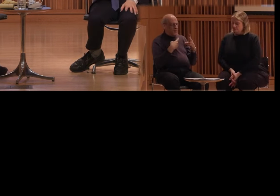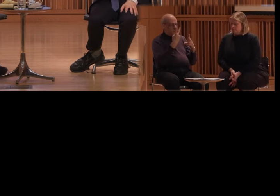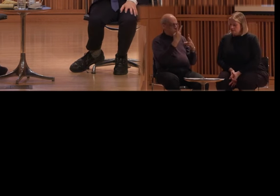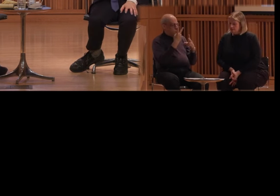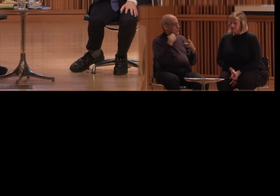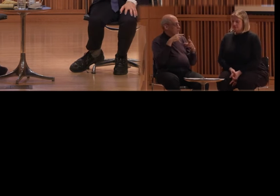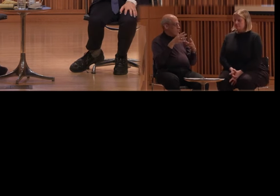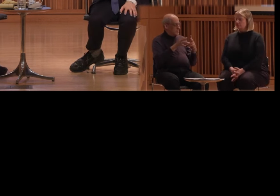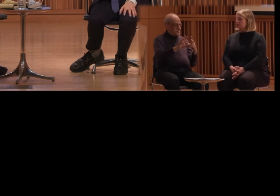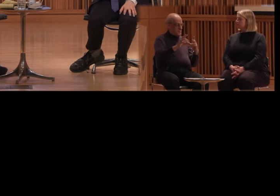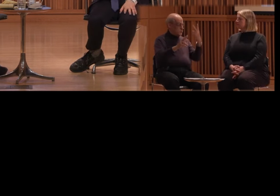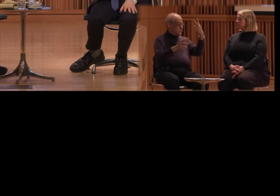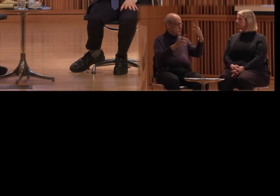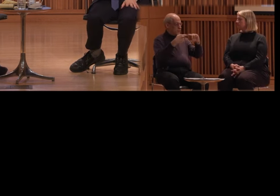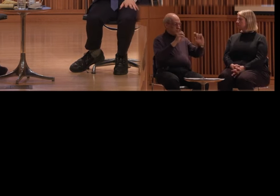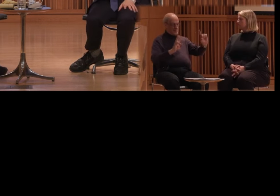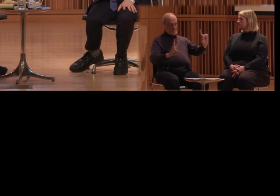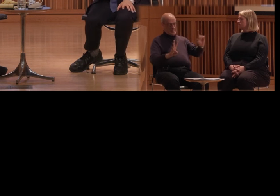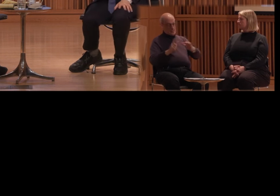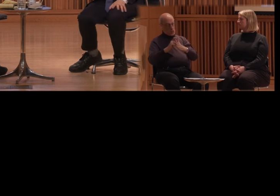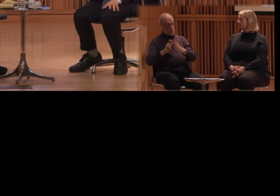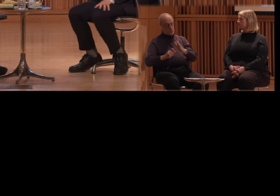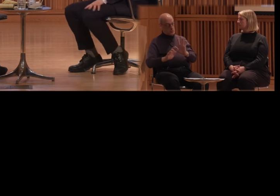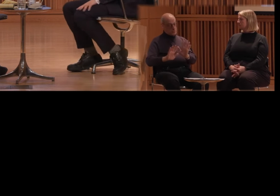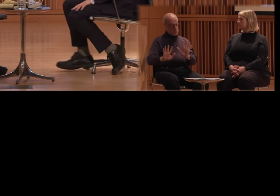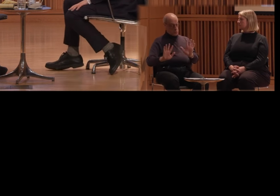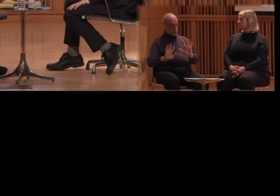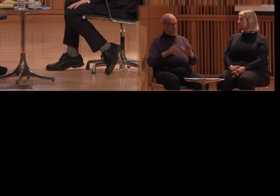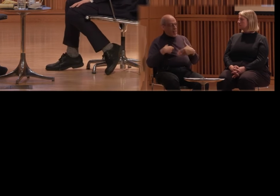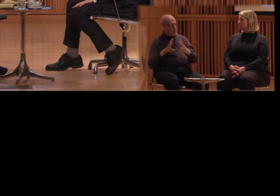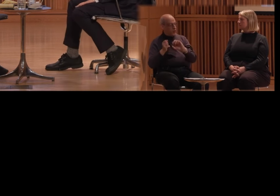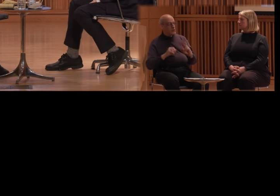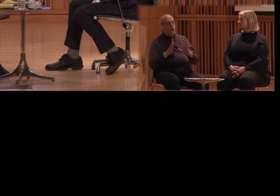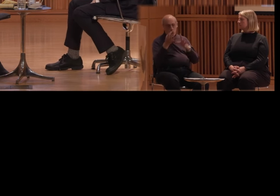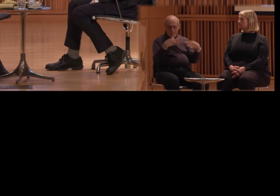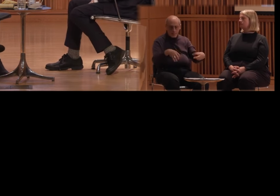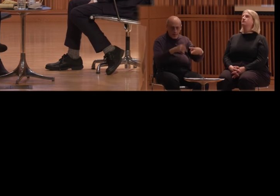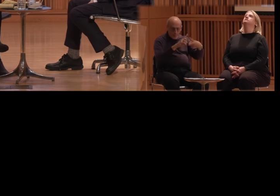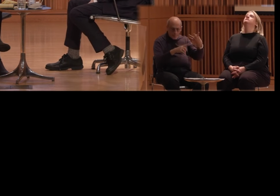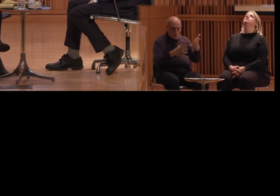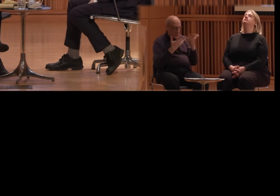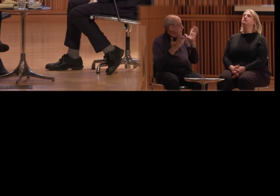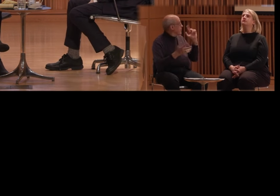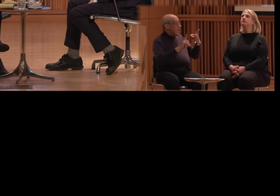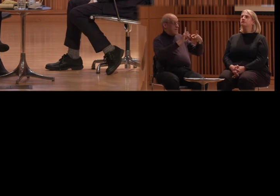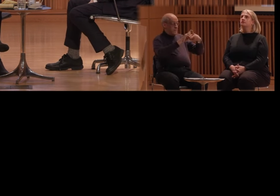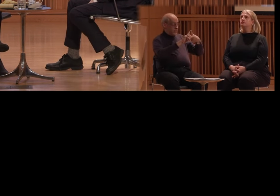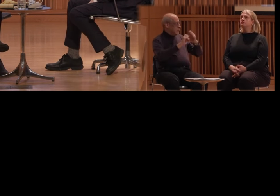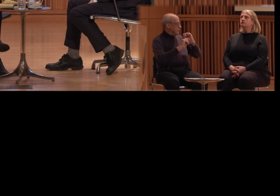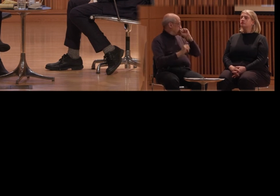half dozen such articles, I think, tells another story. So let me just explain what this is. The first